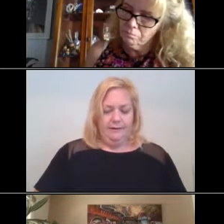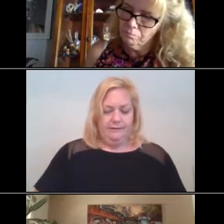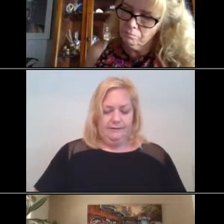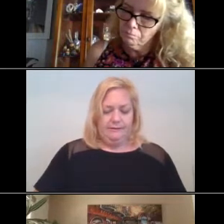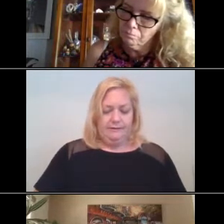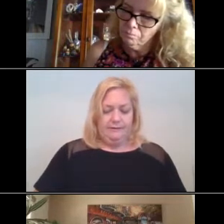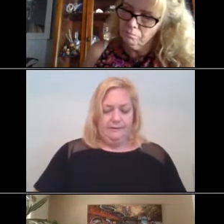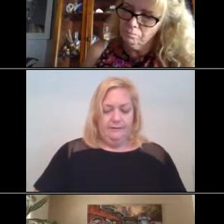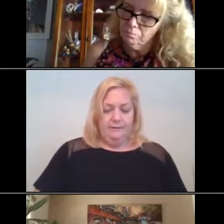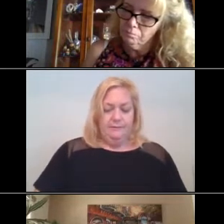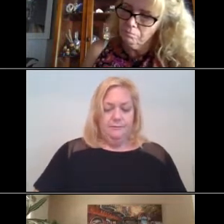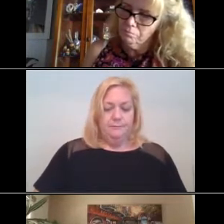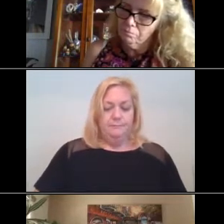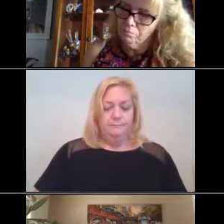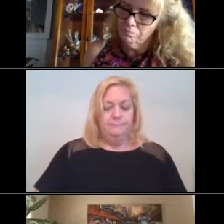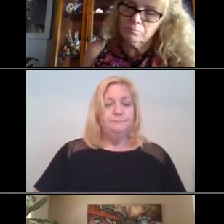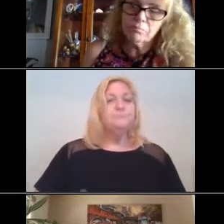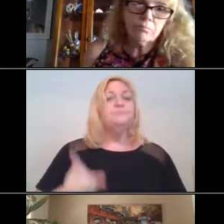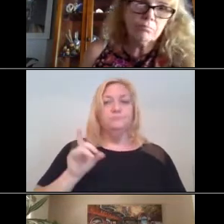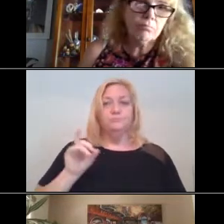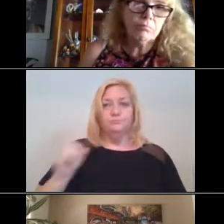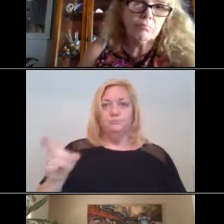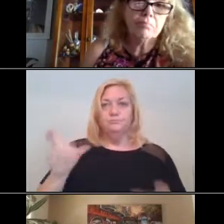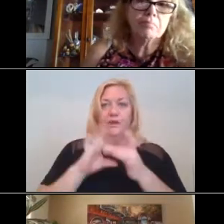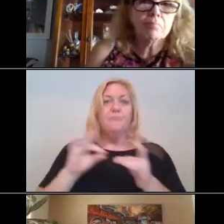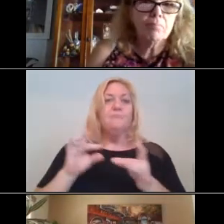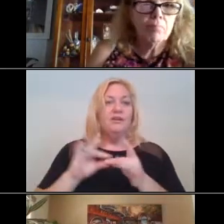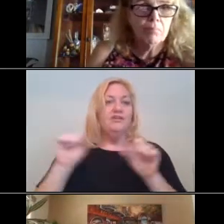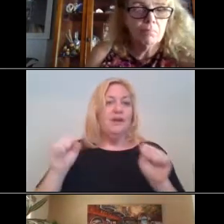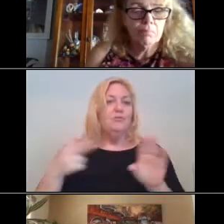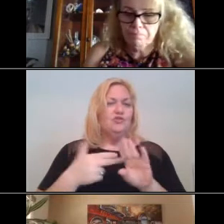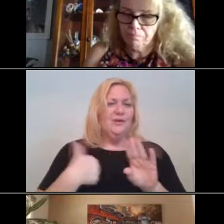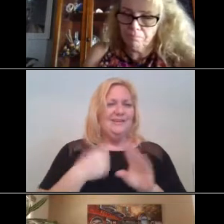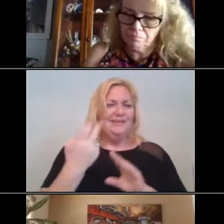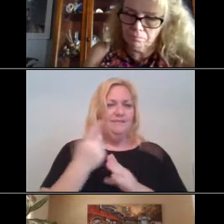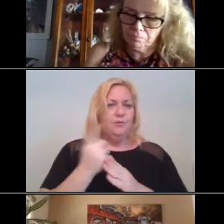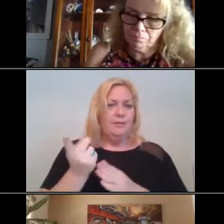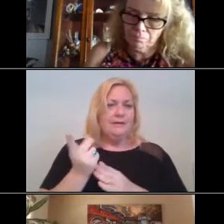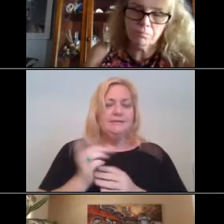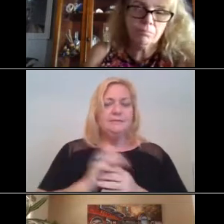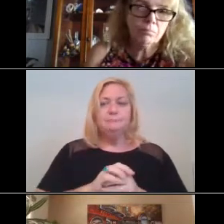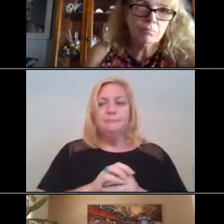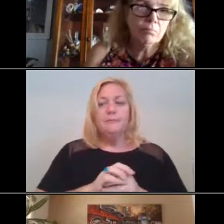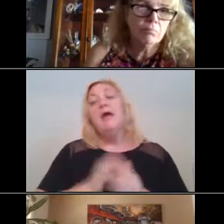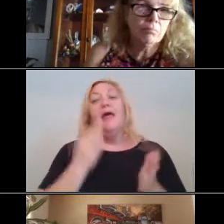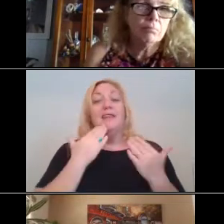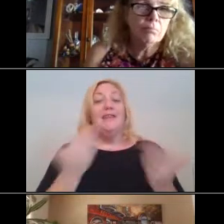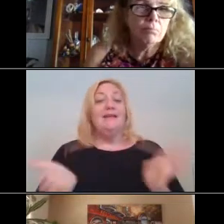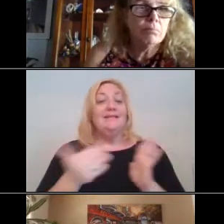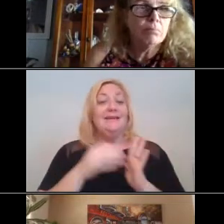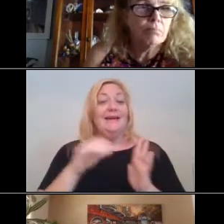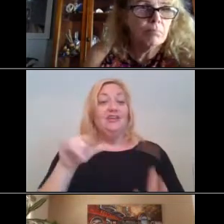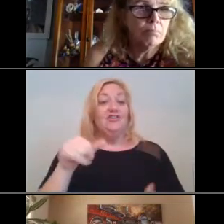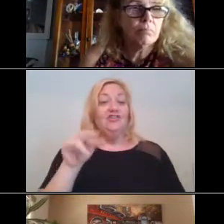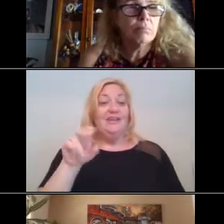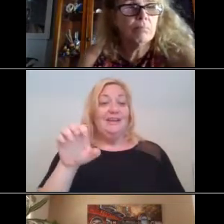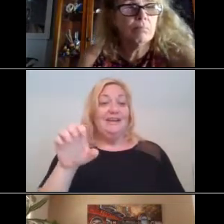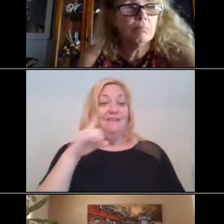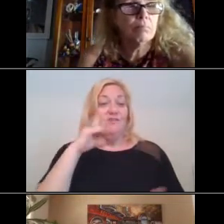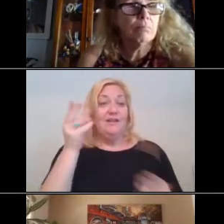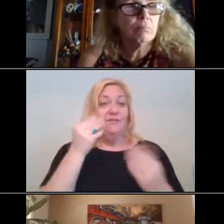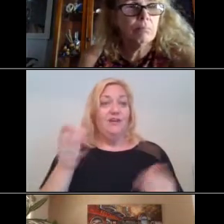Okay, we'll have her give her remarks when she's able to join us in a couple minutes. Thanks again, Jeannie, for offering that. And